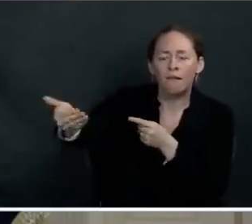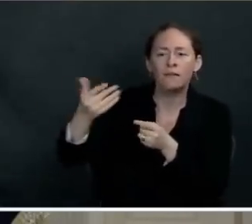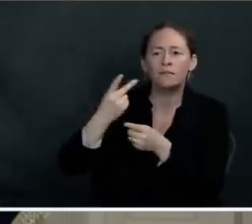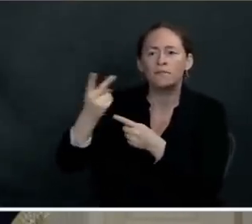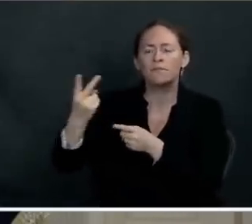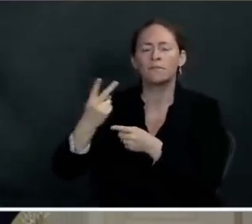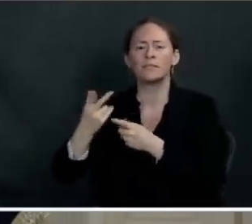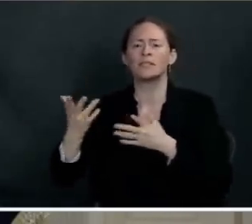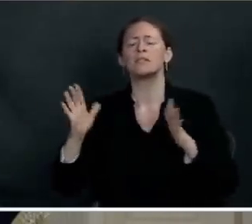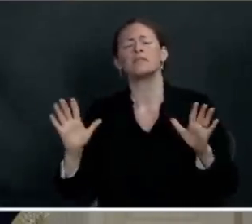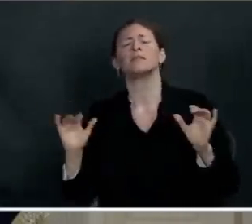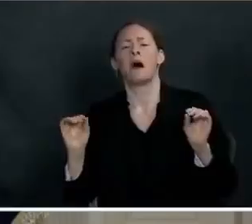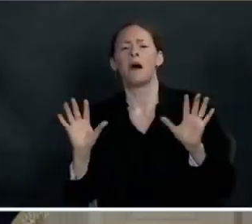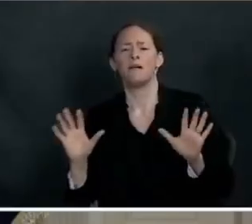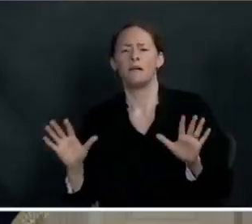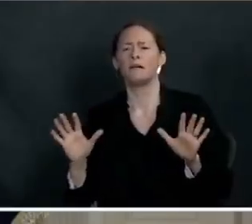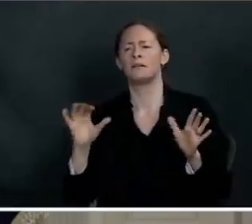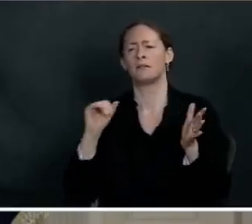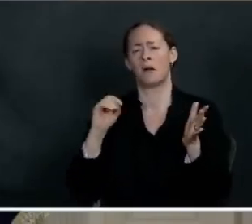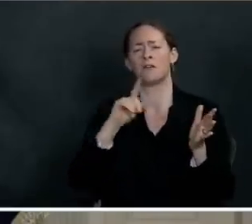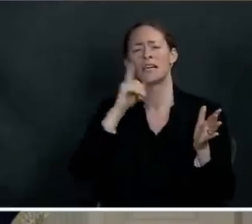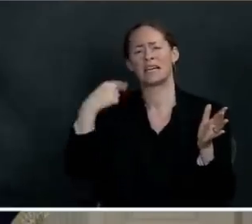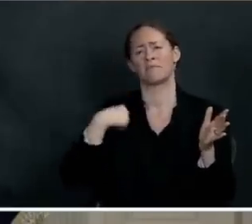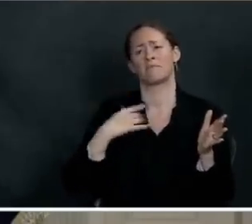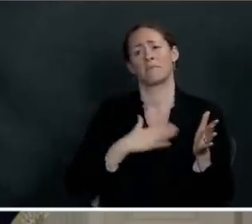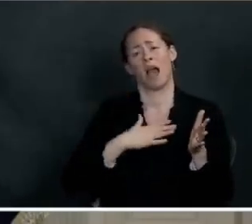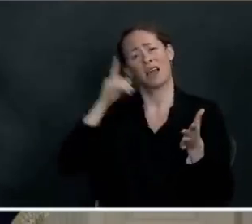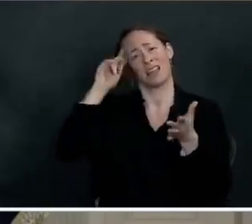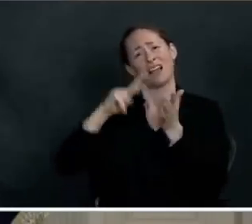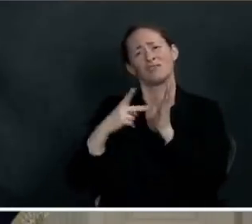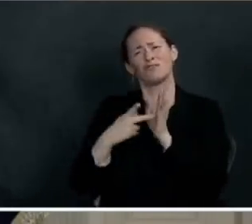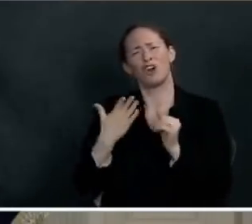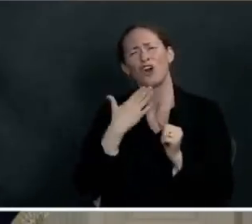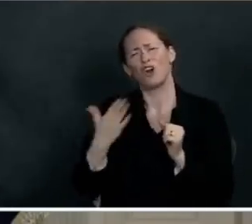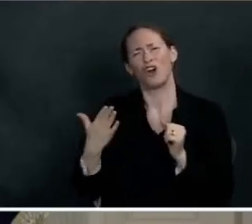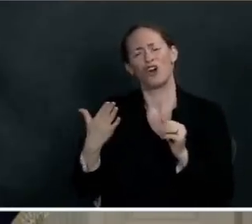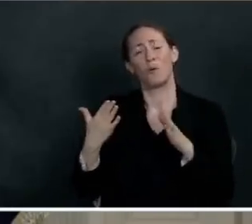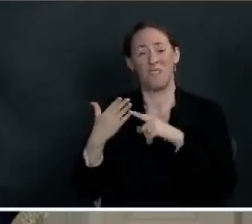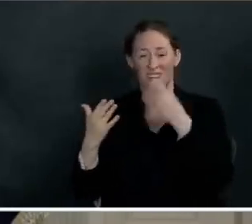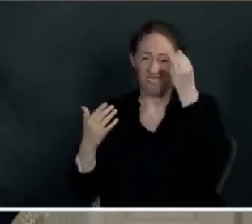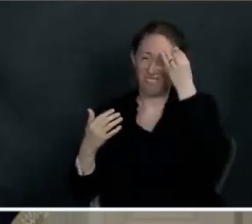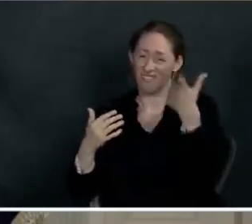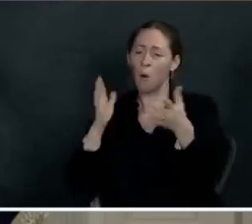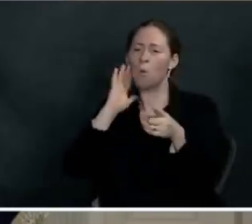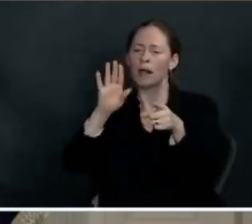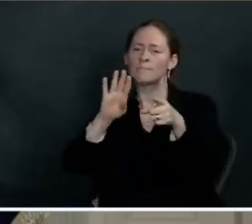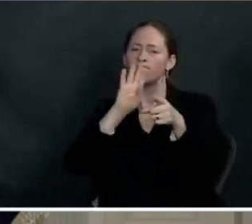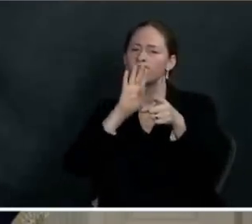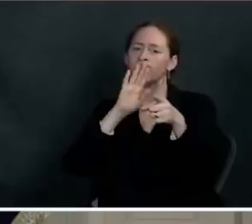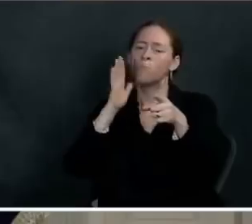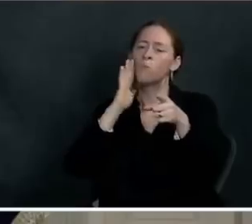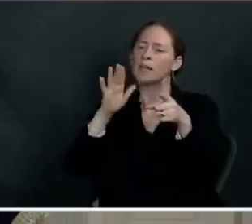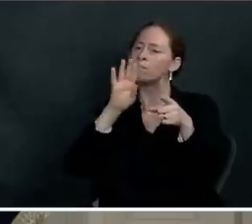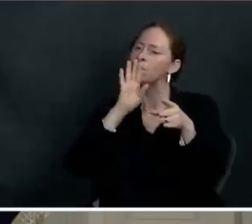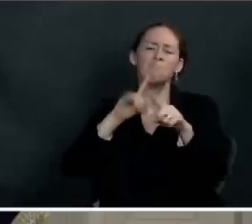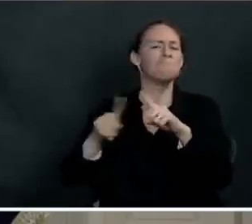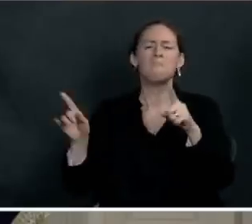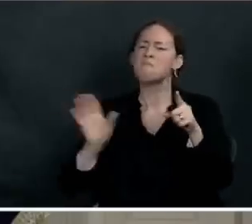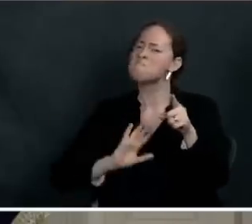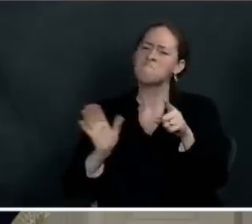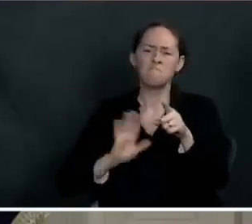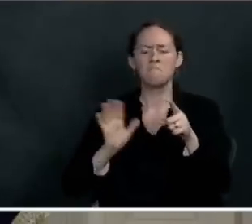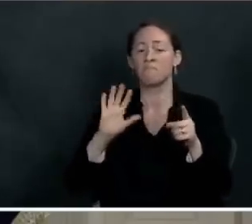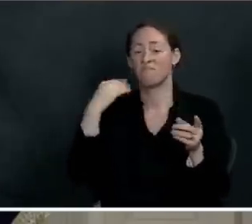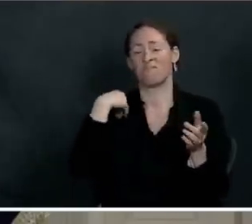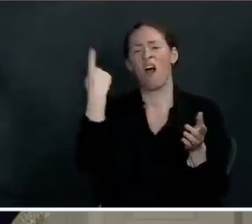best intentions, we're going to face setbacks, which I will always explain to you and acknowledge. And let me be clear,